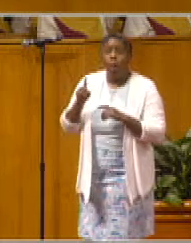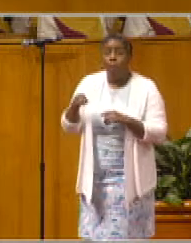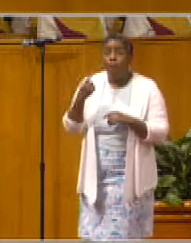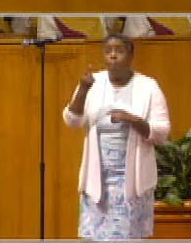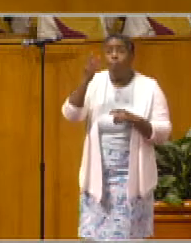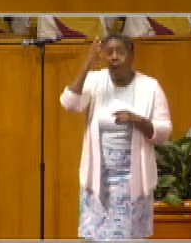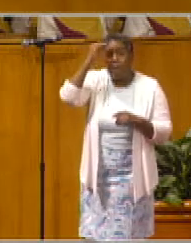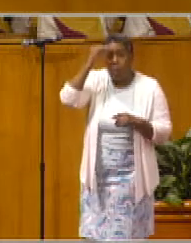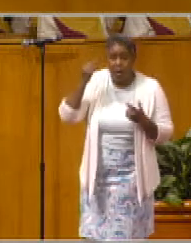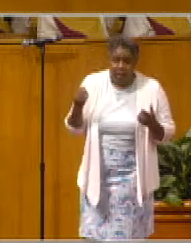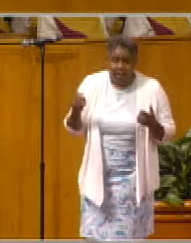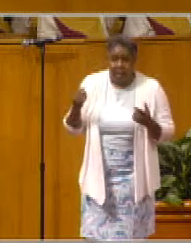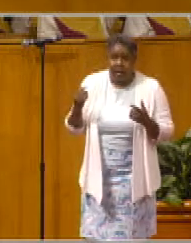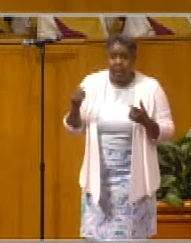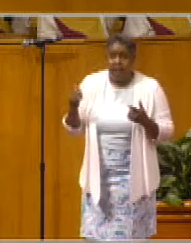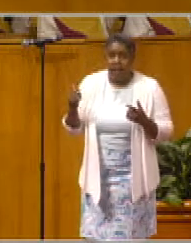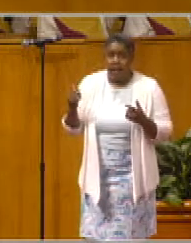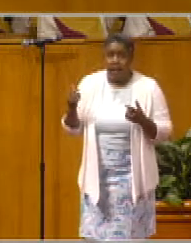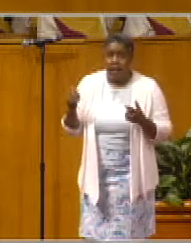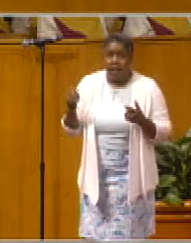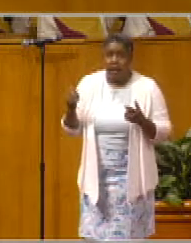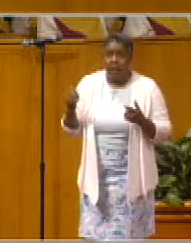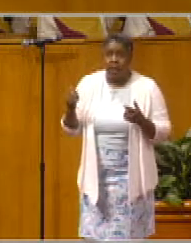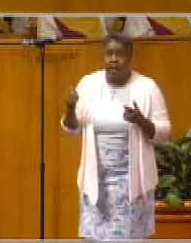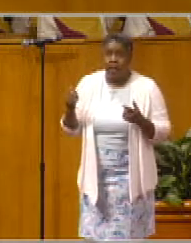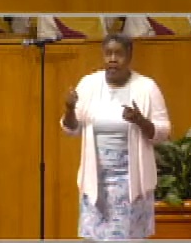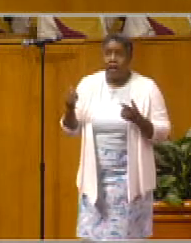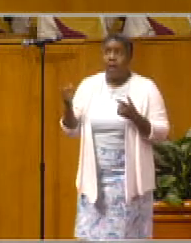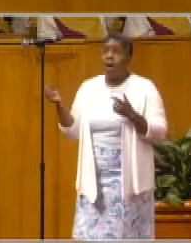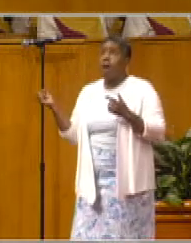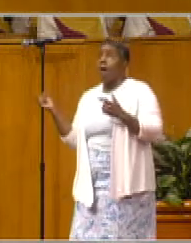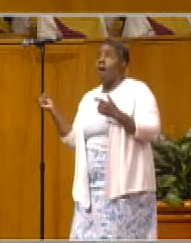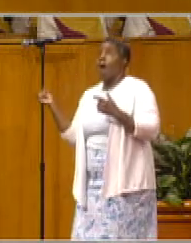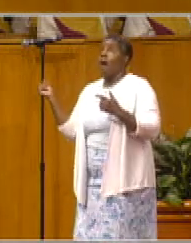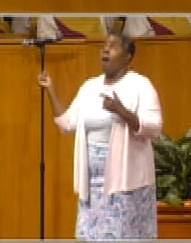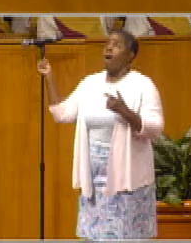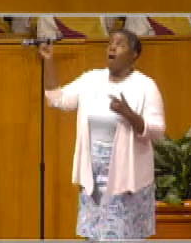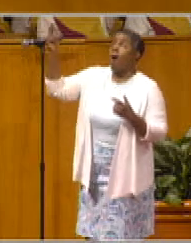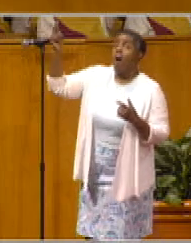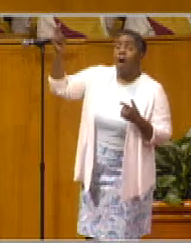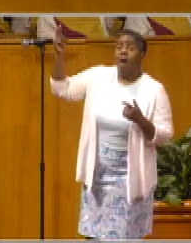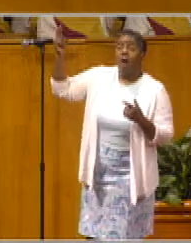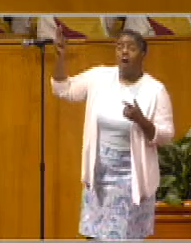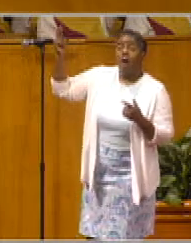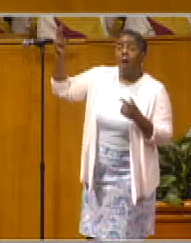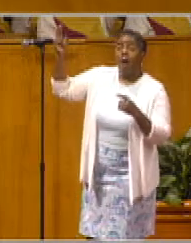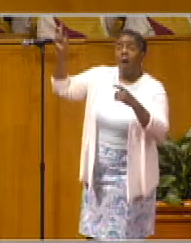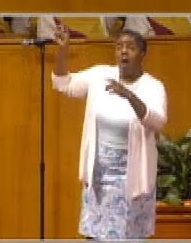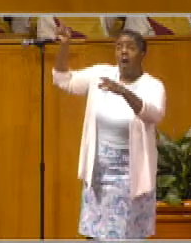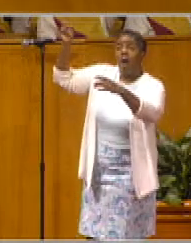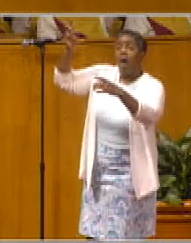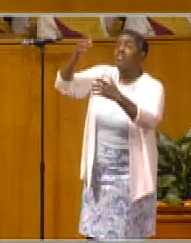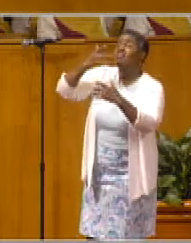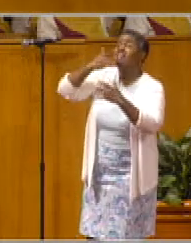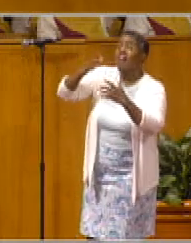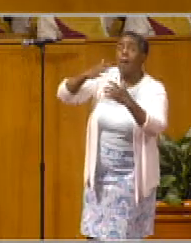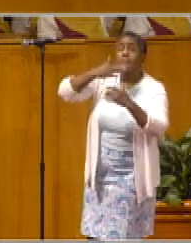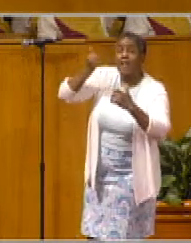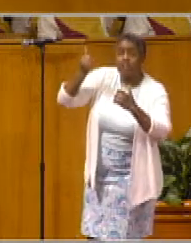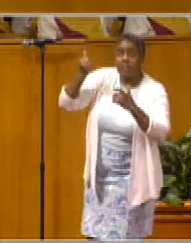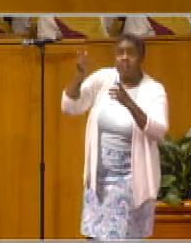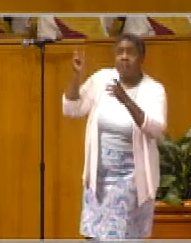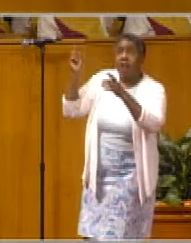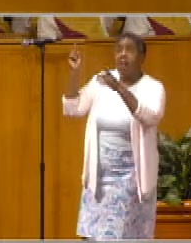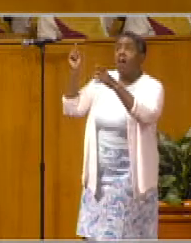little boy to throw up the luckiest shot I have ever seen in basketball.